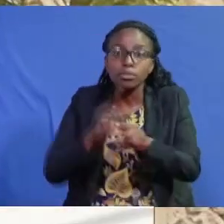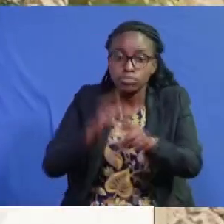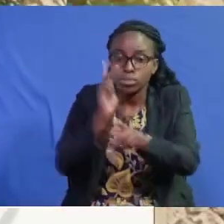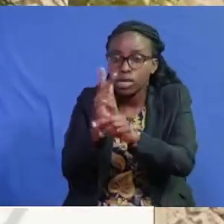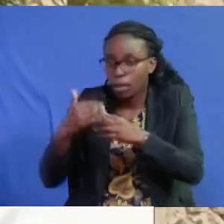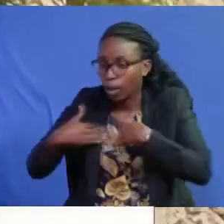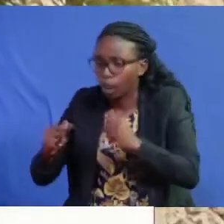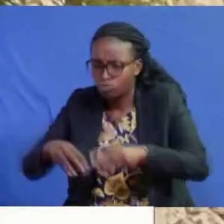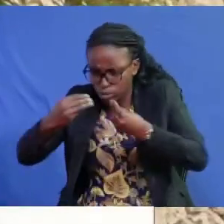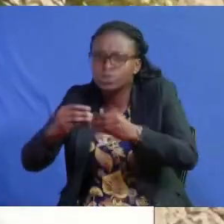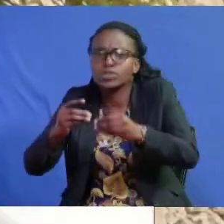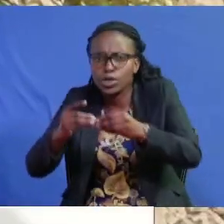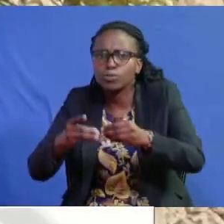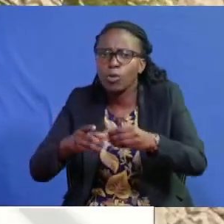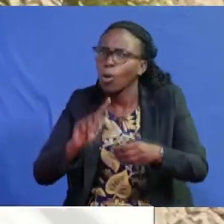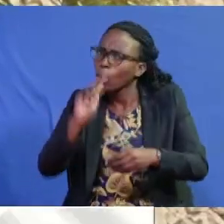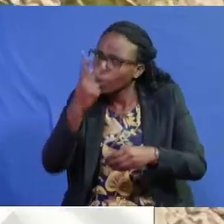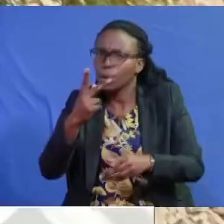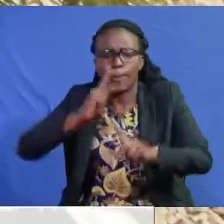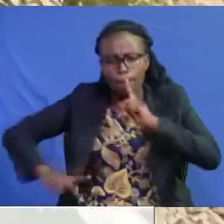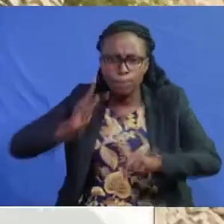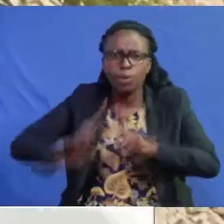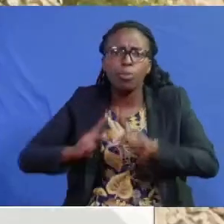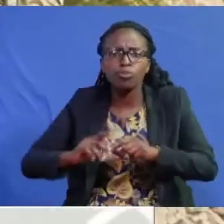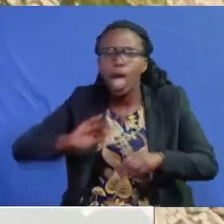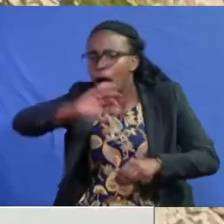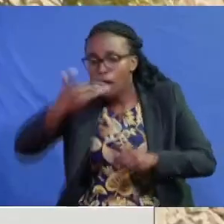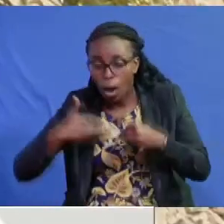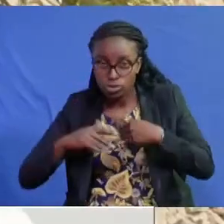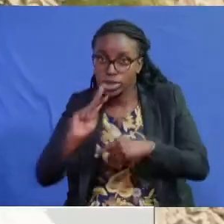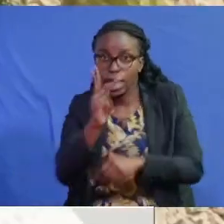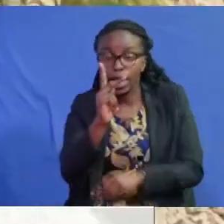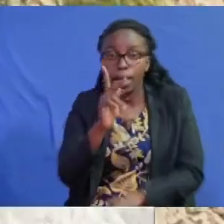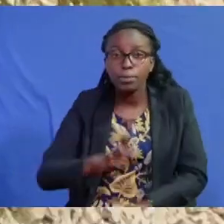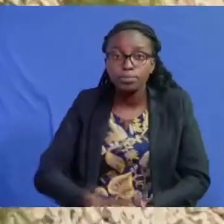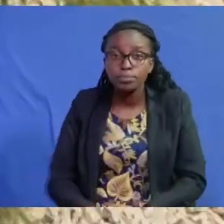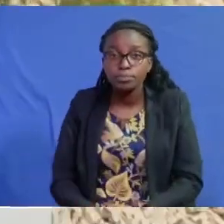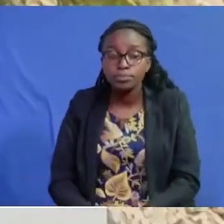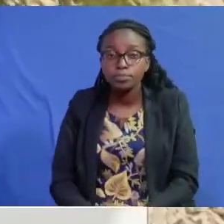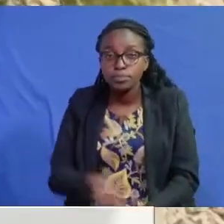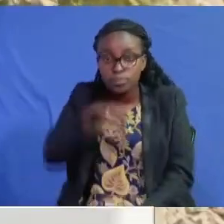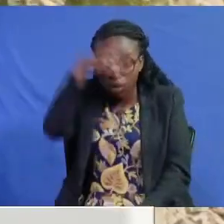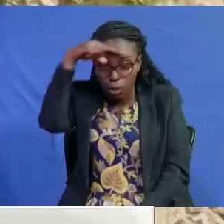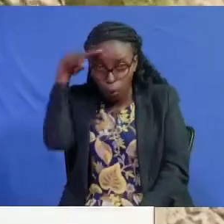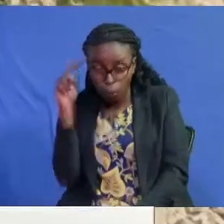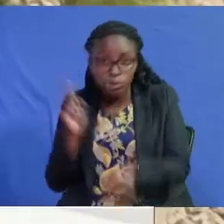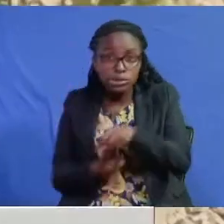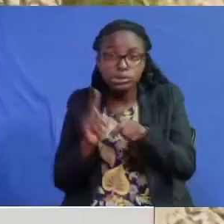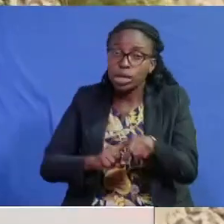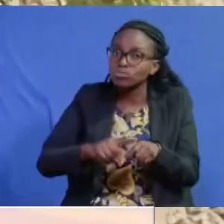Kenya. From the little county in Kenya, because Tharaka Nithi is one of the smallest counties in